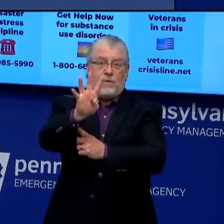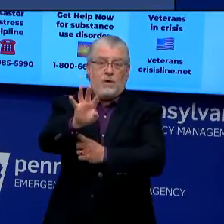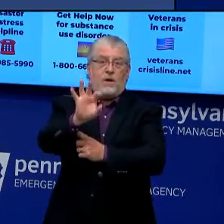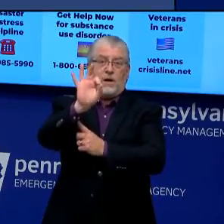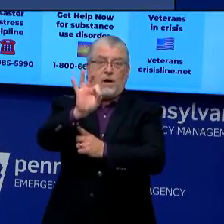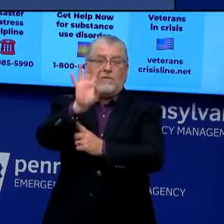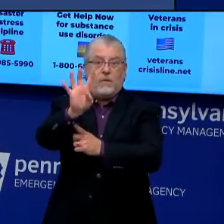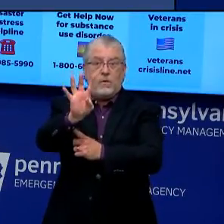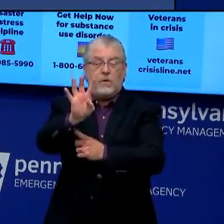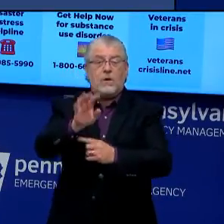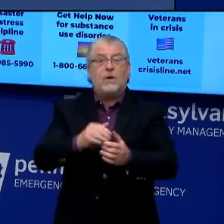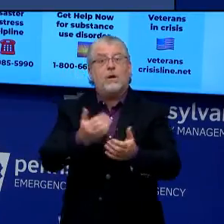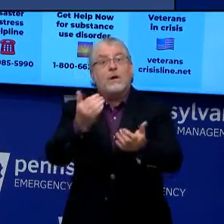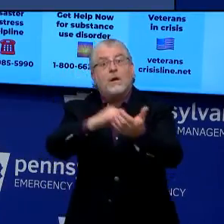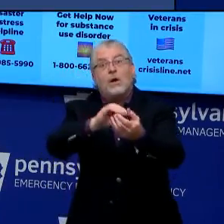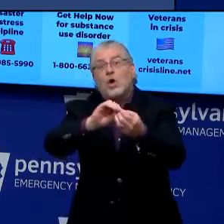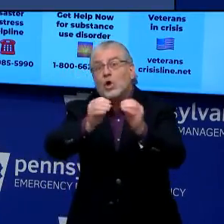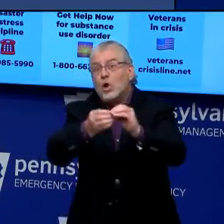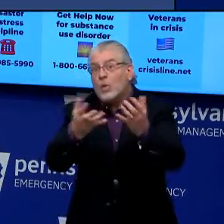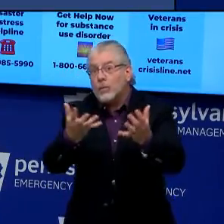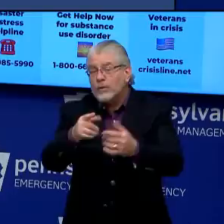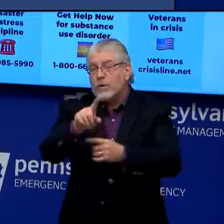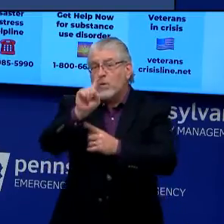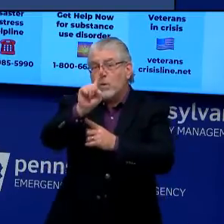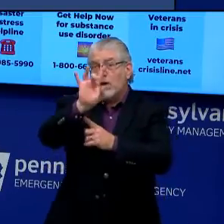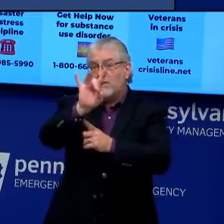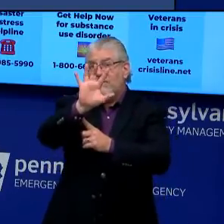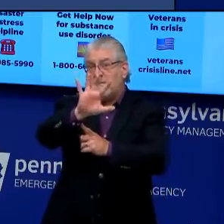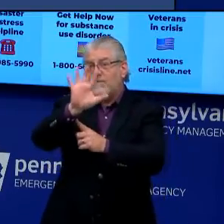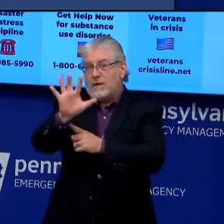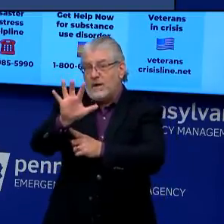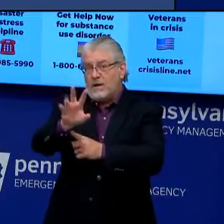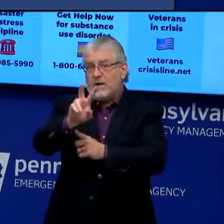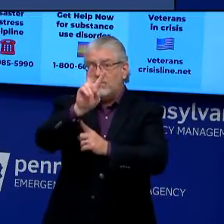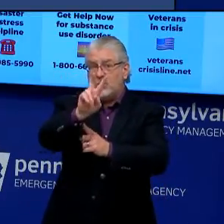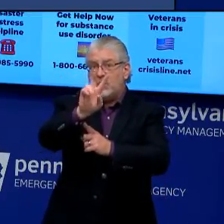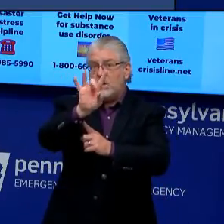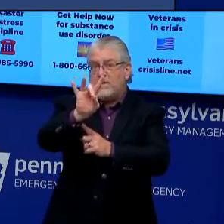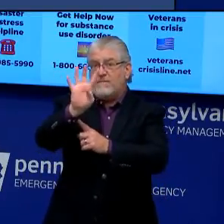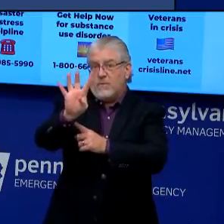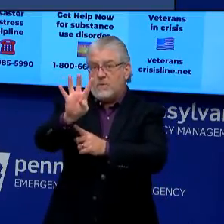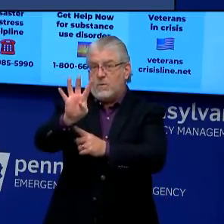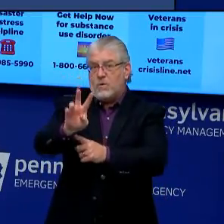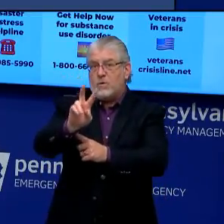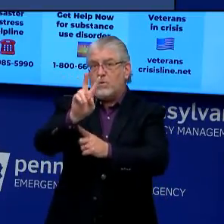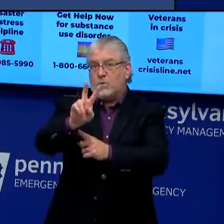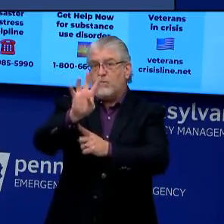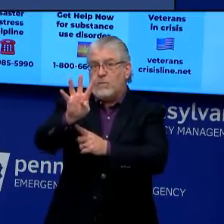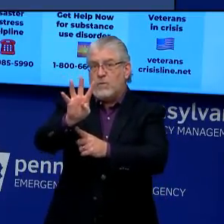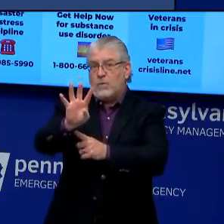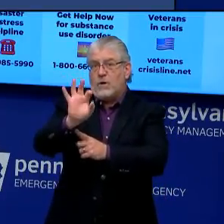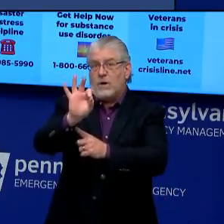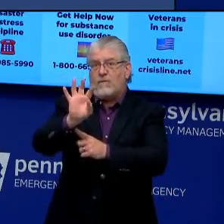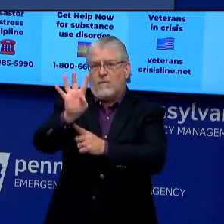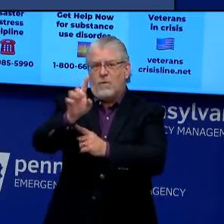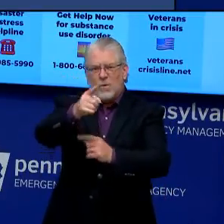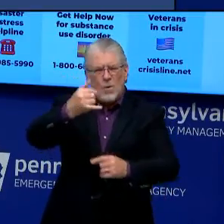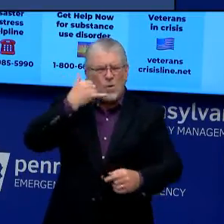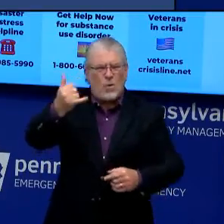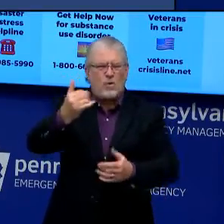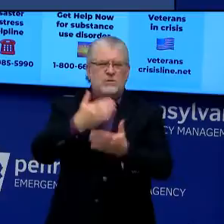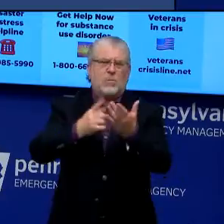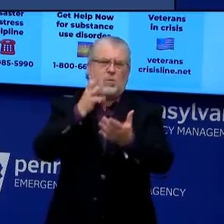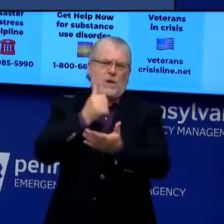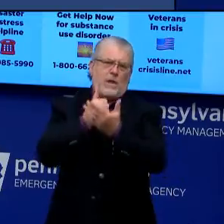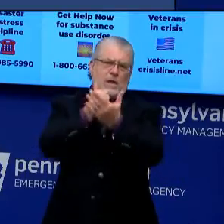1-855-284-2494. Again, 1-855-284-2494. For the